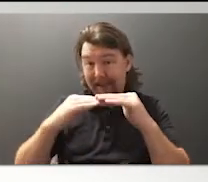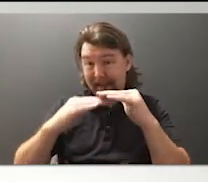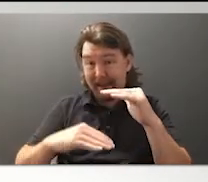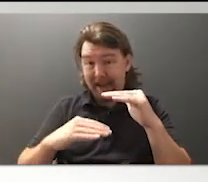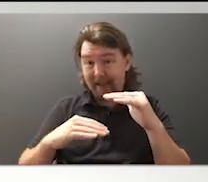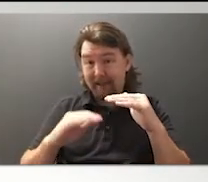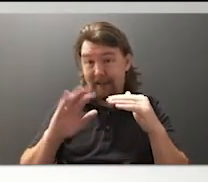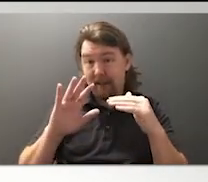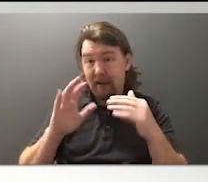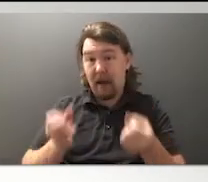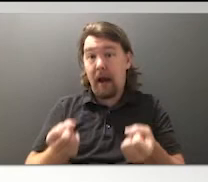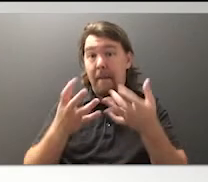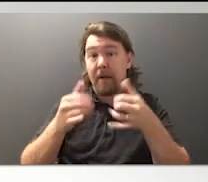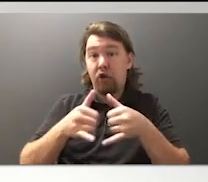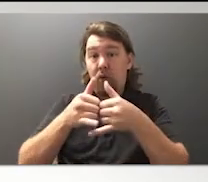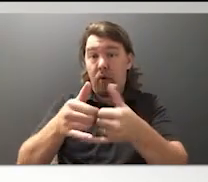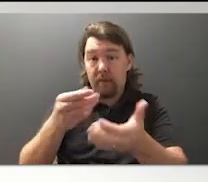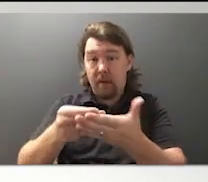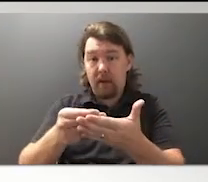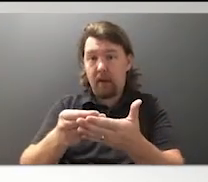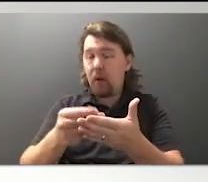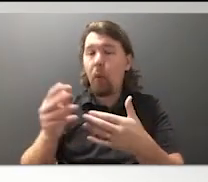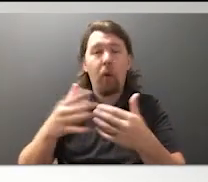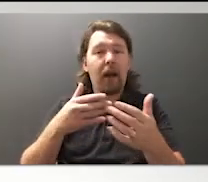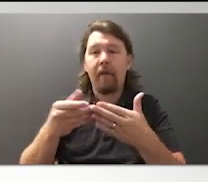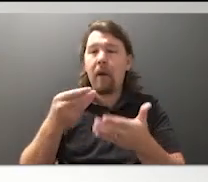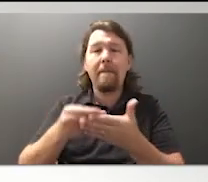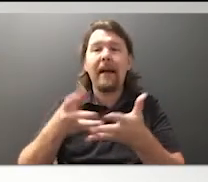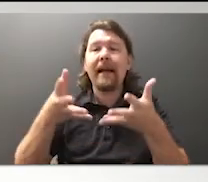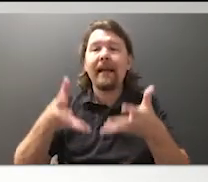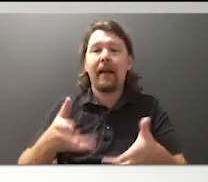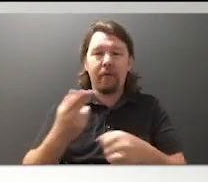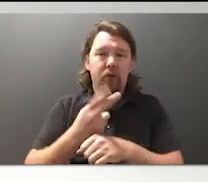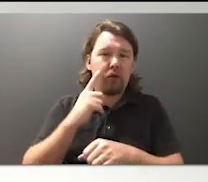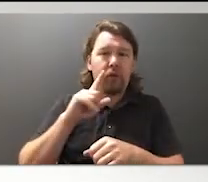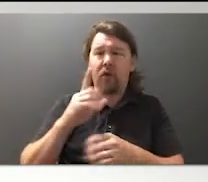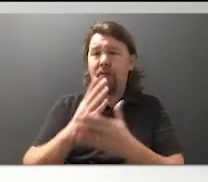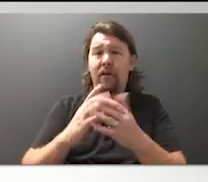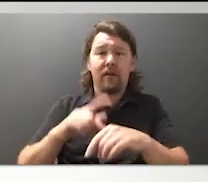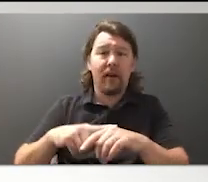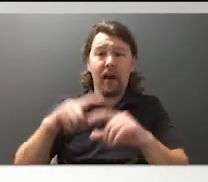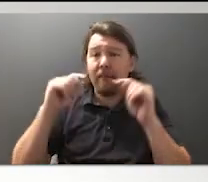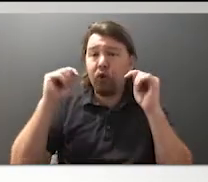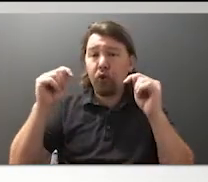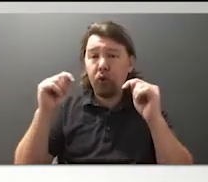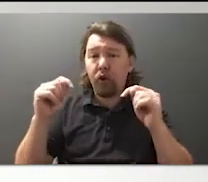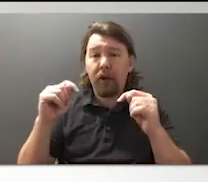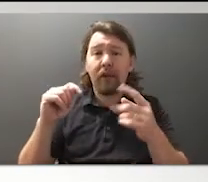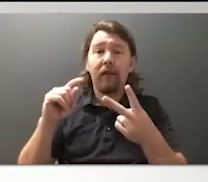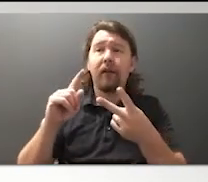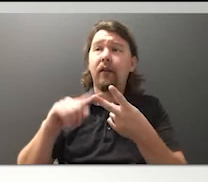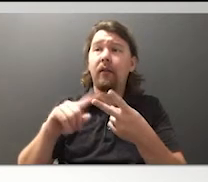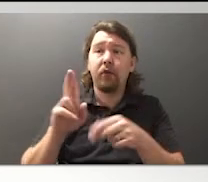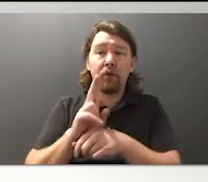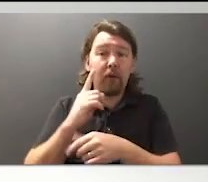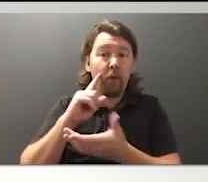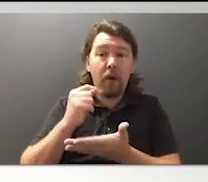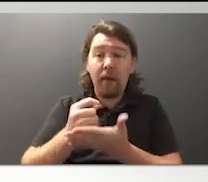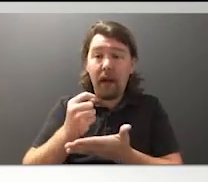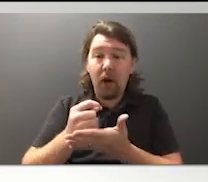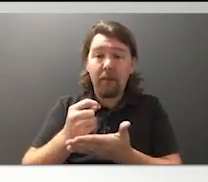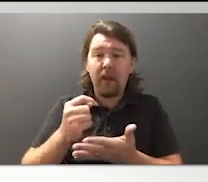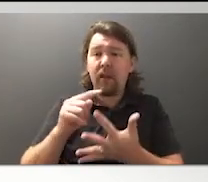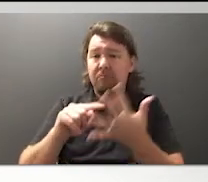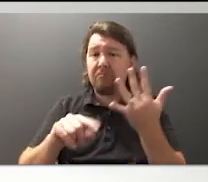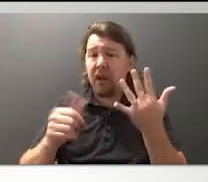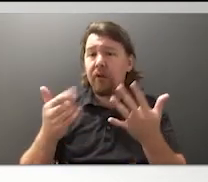use the leftover money for part-time tutoring, you can use it for, therapies and other things,